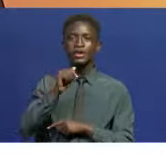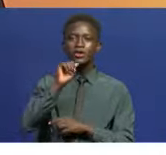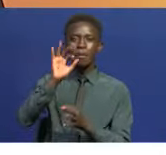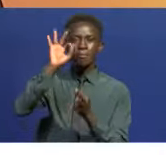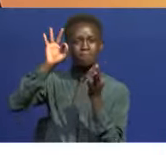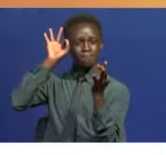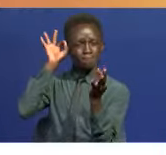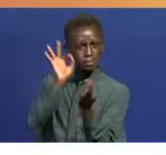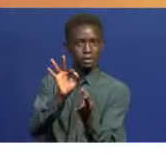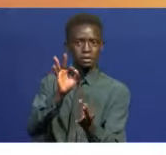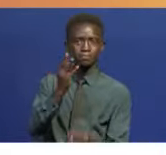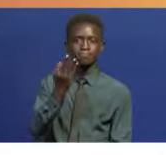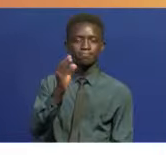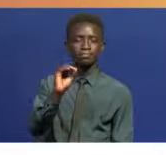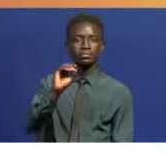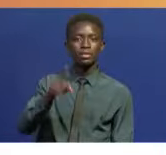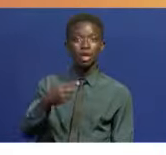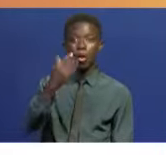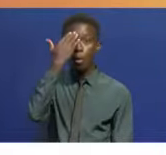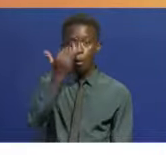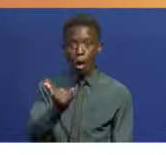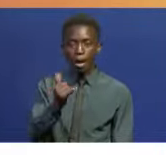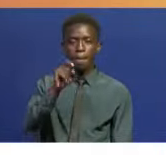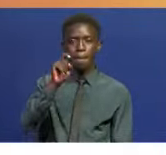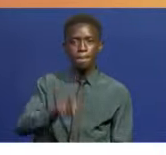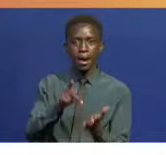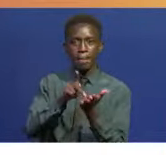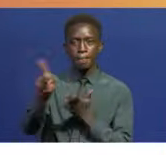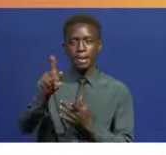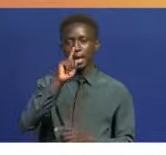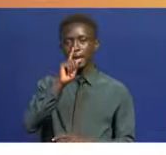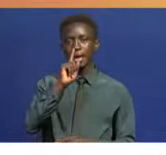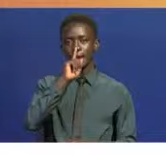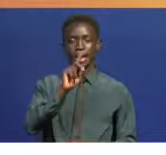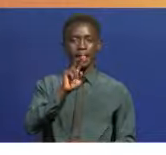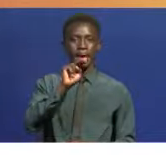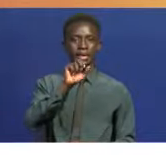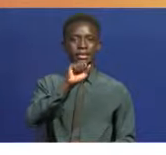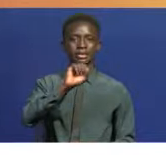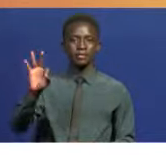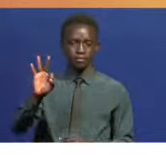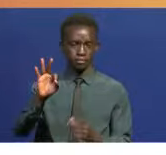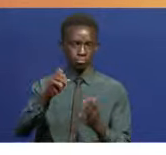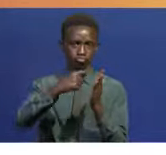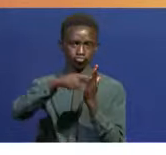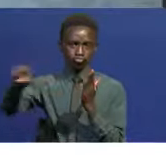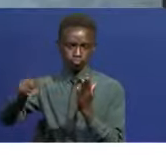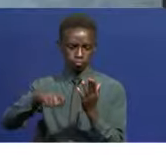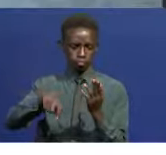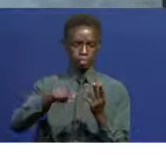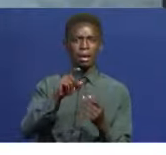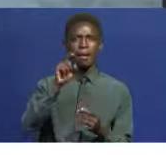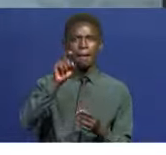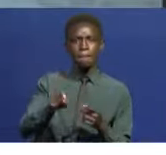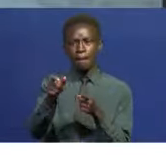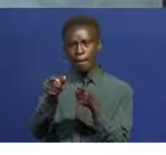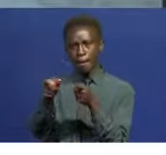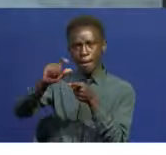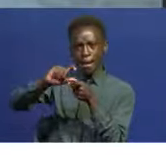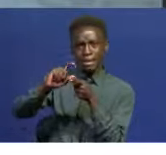Mm-hmm. Because we are supposed to pay NSSF for that guard. Mm. So we will have to increase 6% of 30,000.